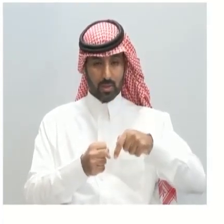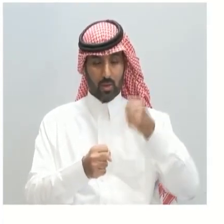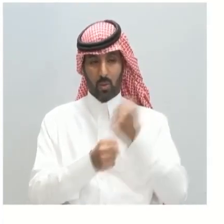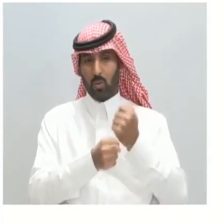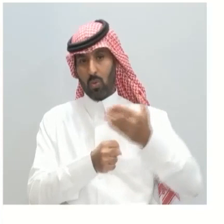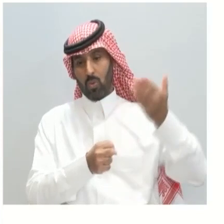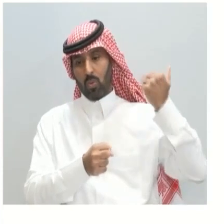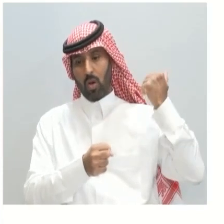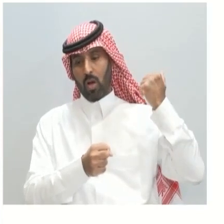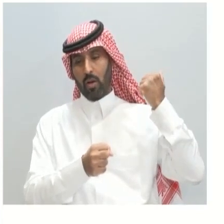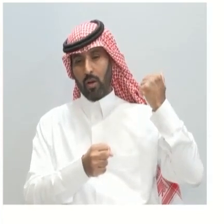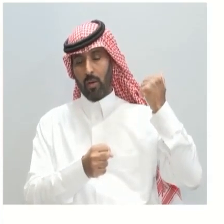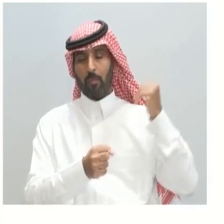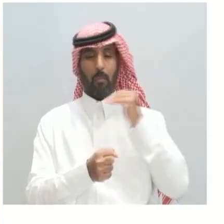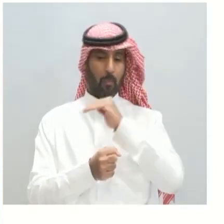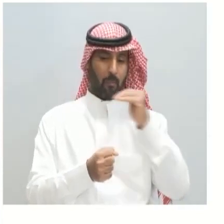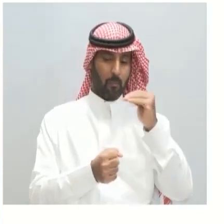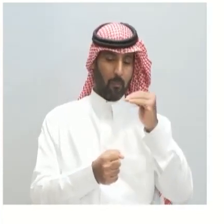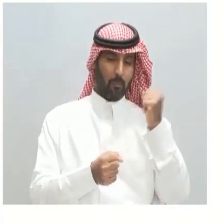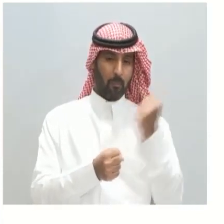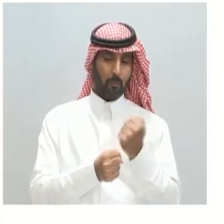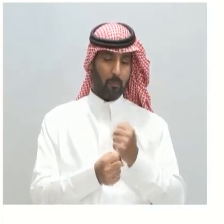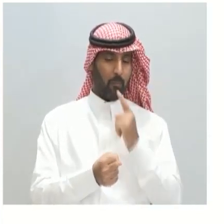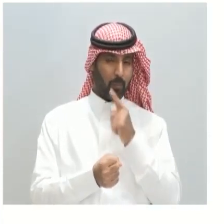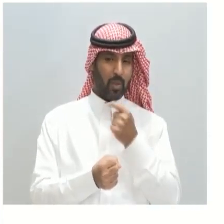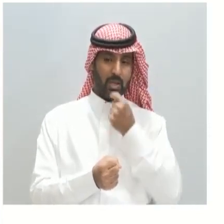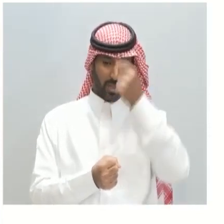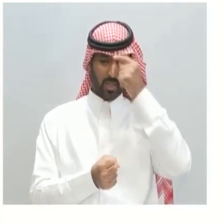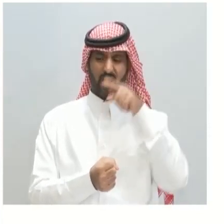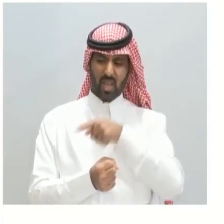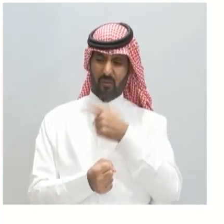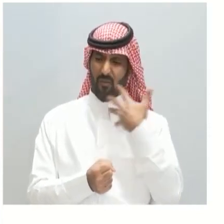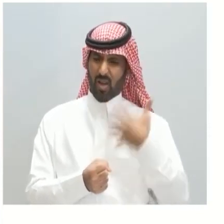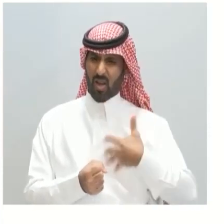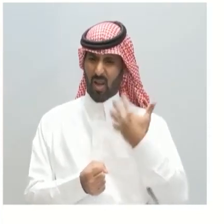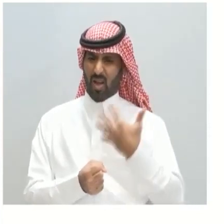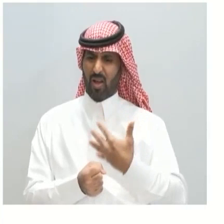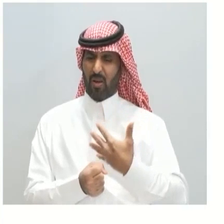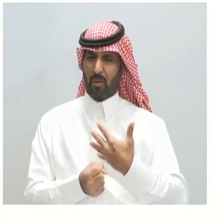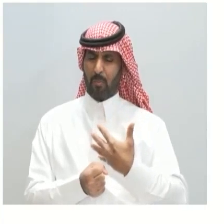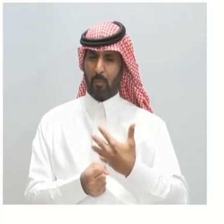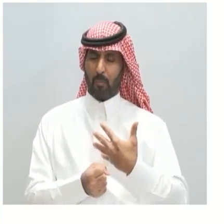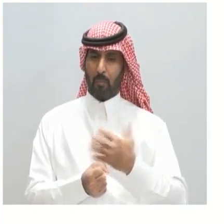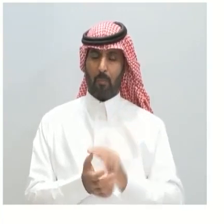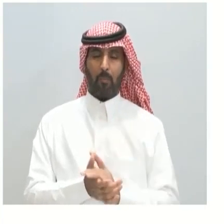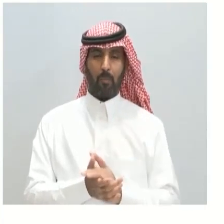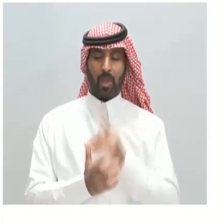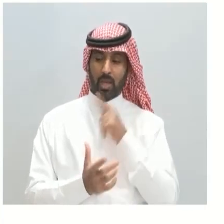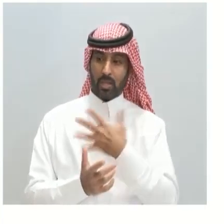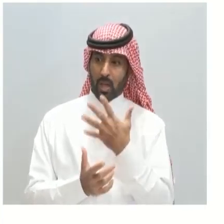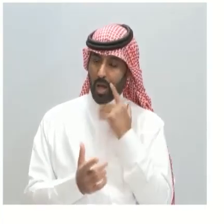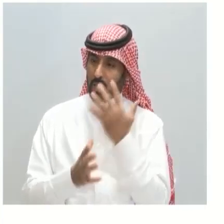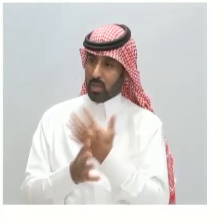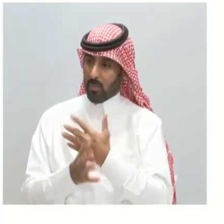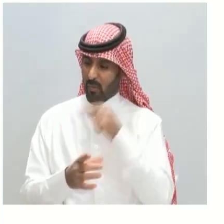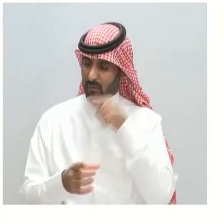past participle. Remember, something is describing how someone feels, and something else describes the